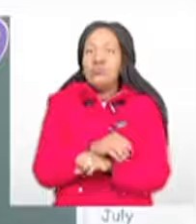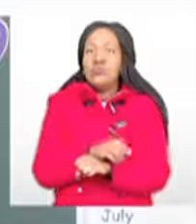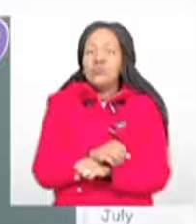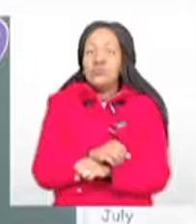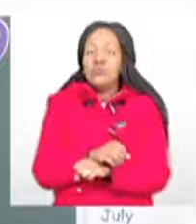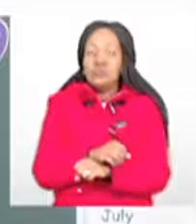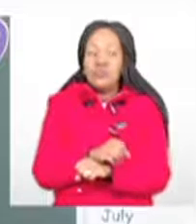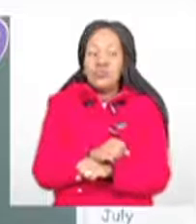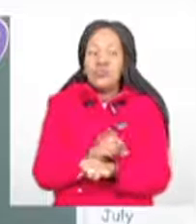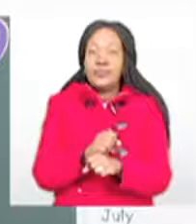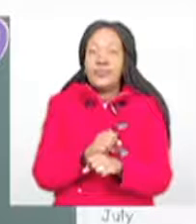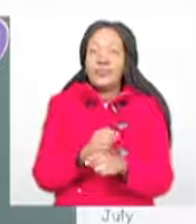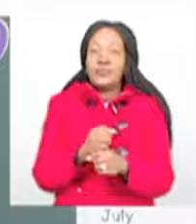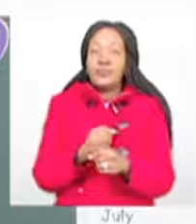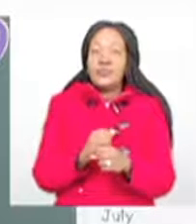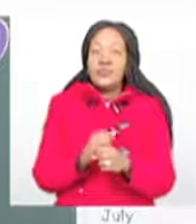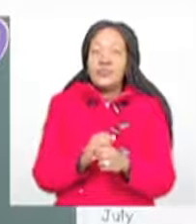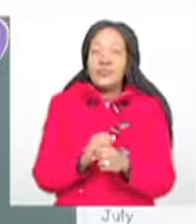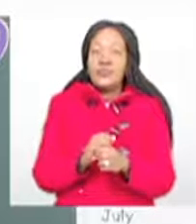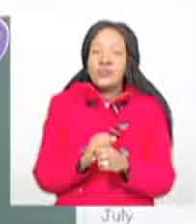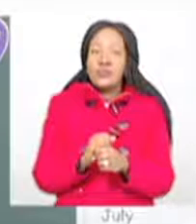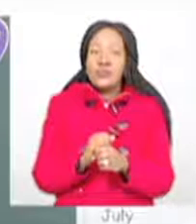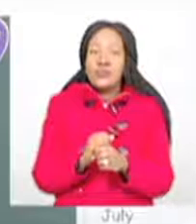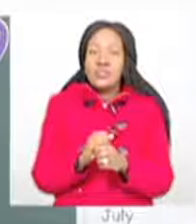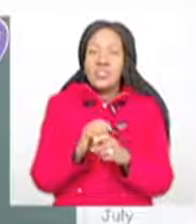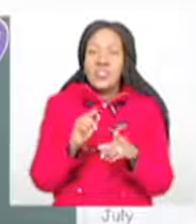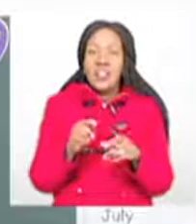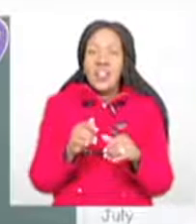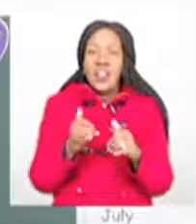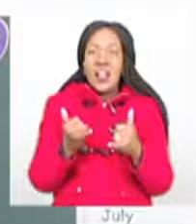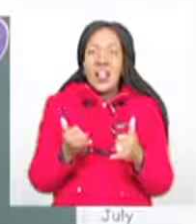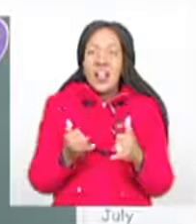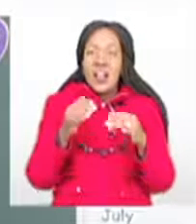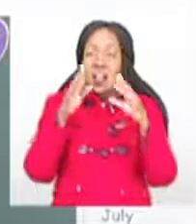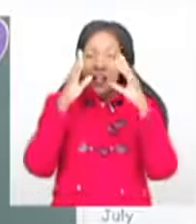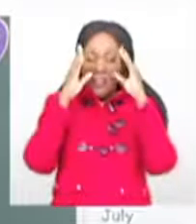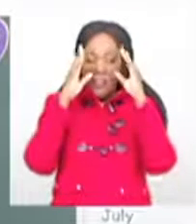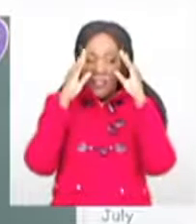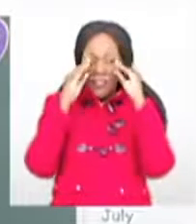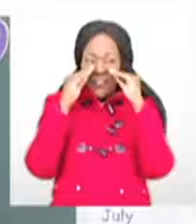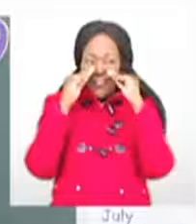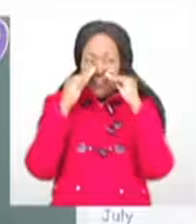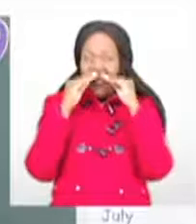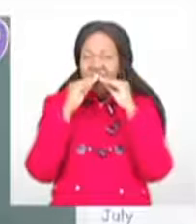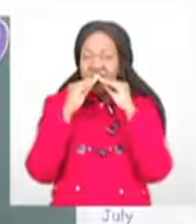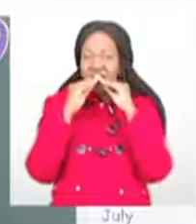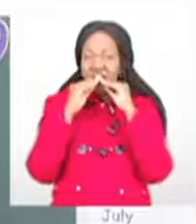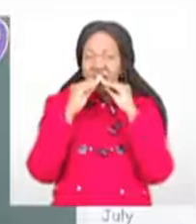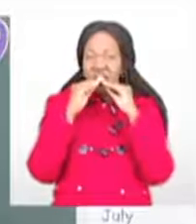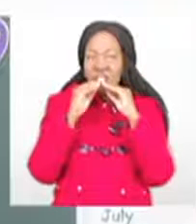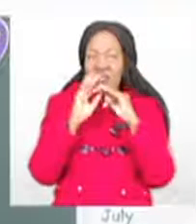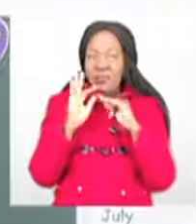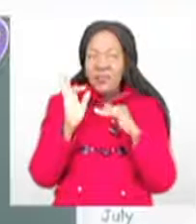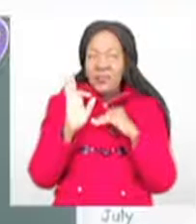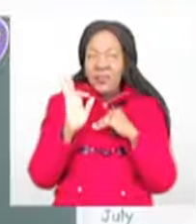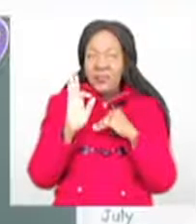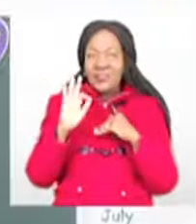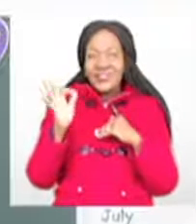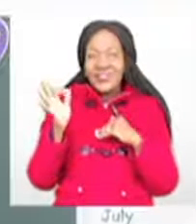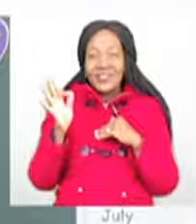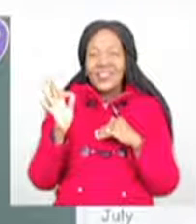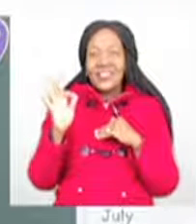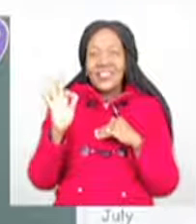the fire. Now close your eyes and repeat the sound f, f, after